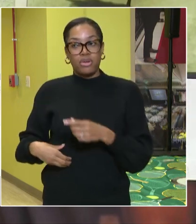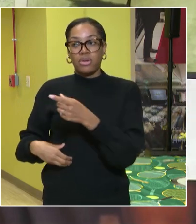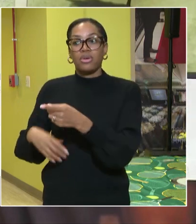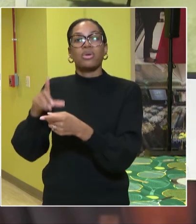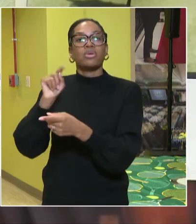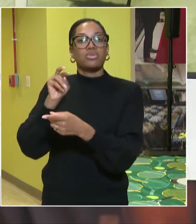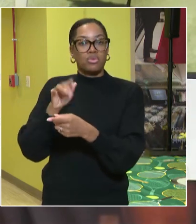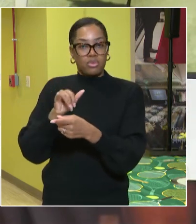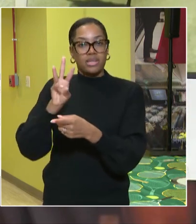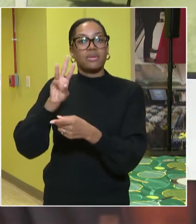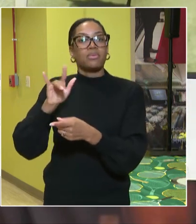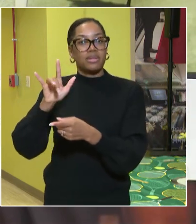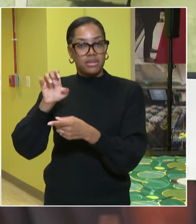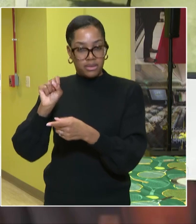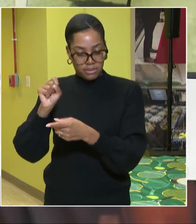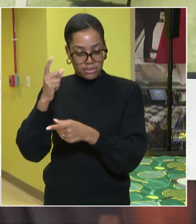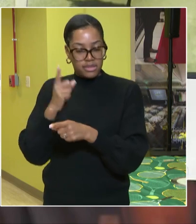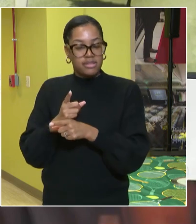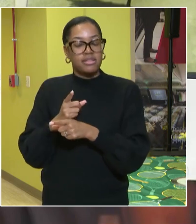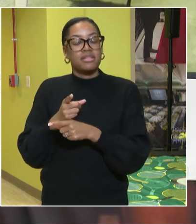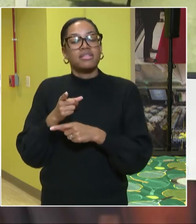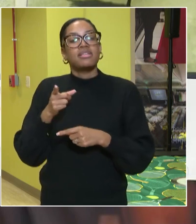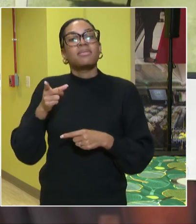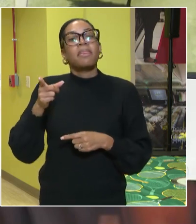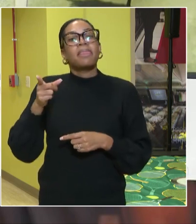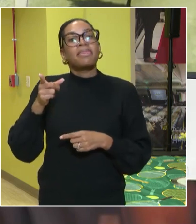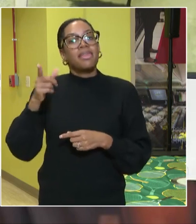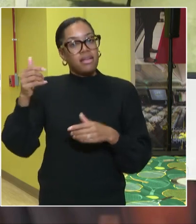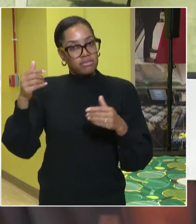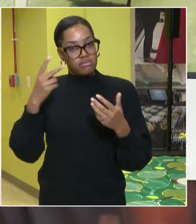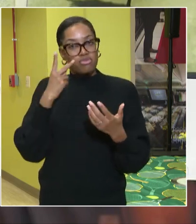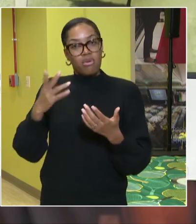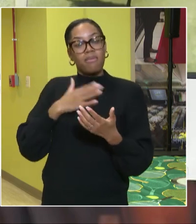Tony Williams, that's right, saw the vision,